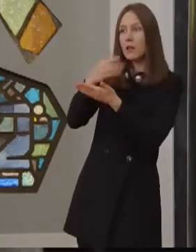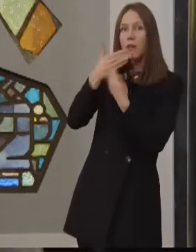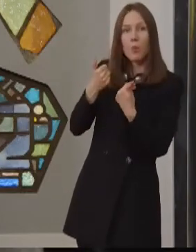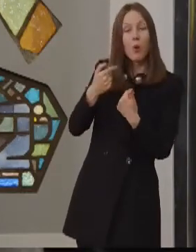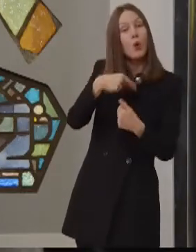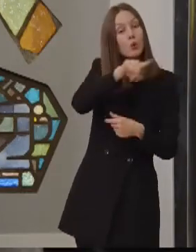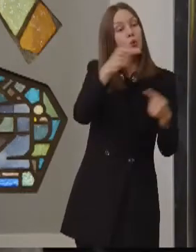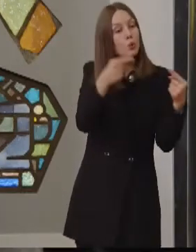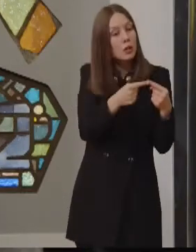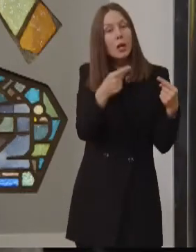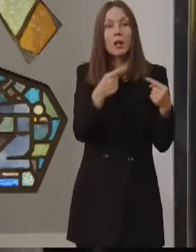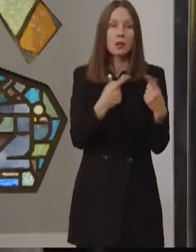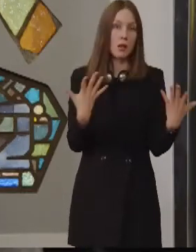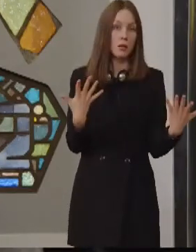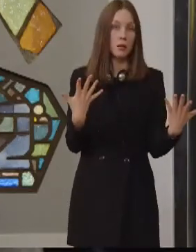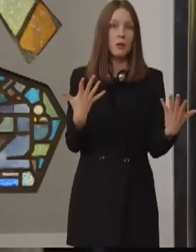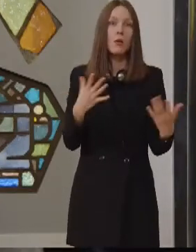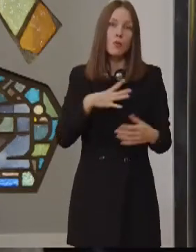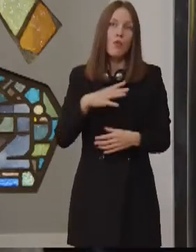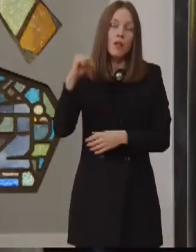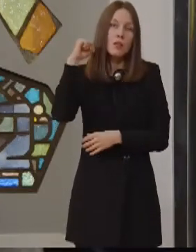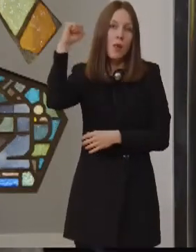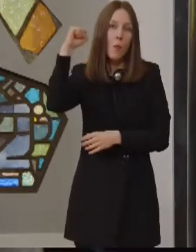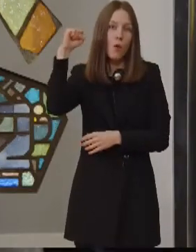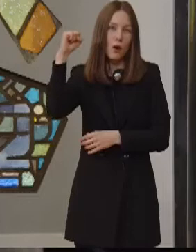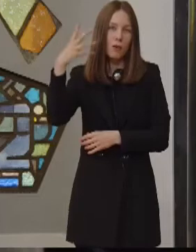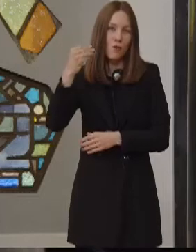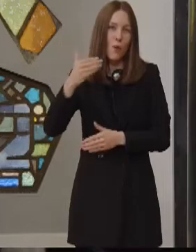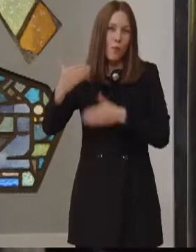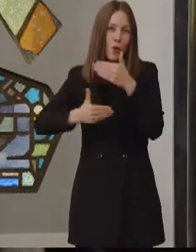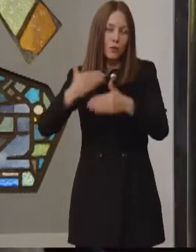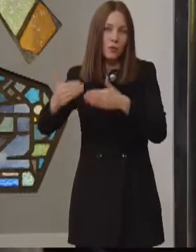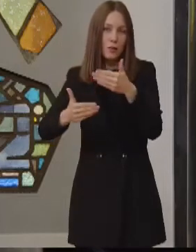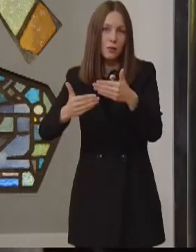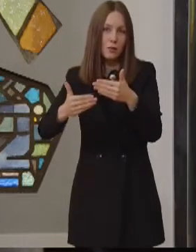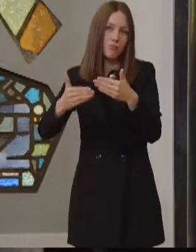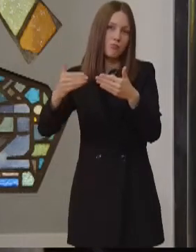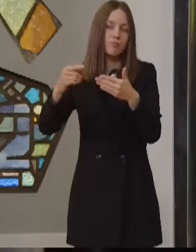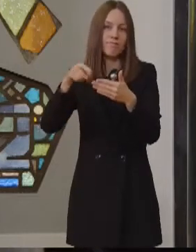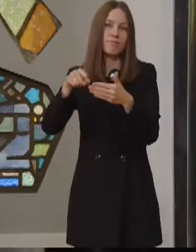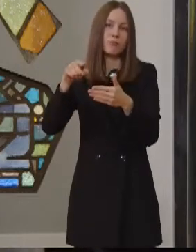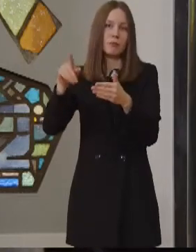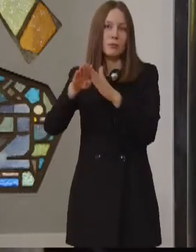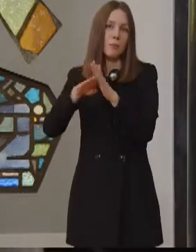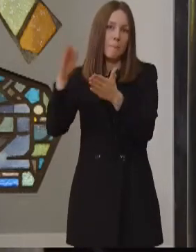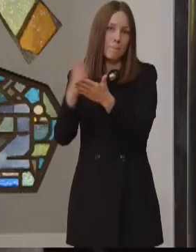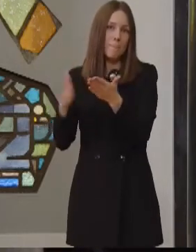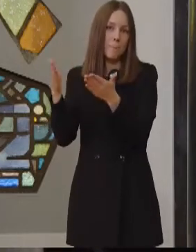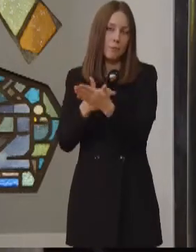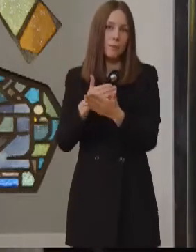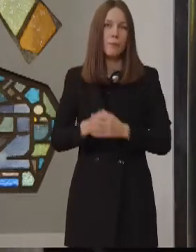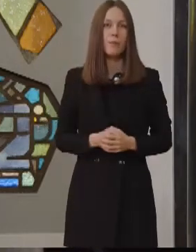homosexual relations, no one asked the society whether they agree or do not agree with